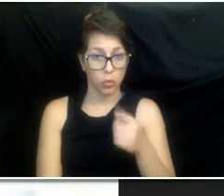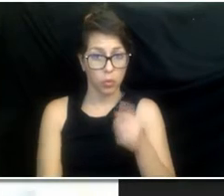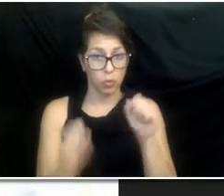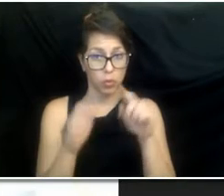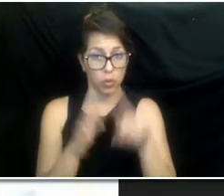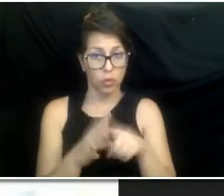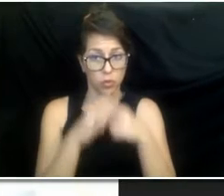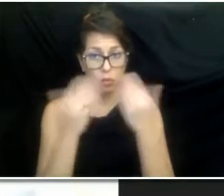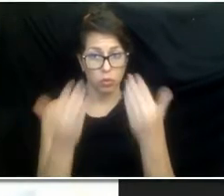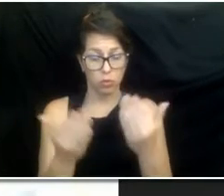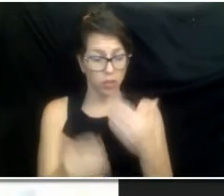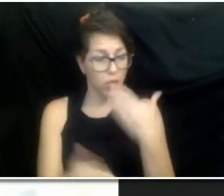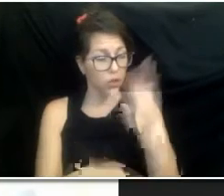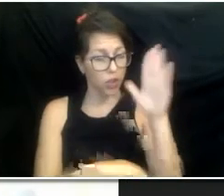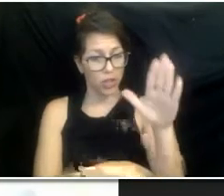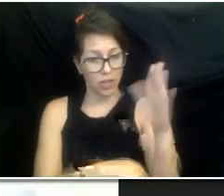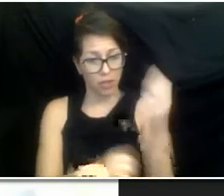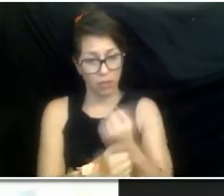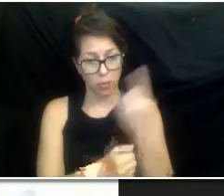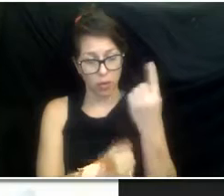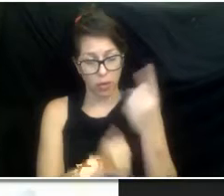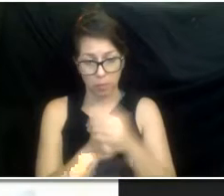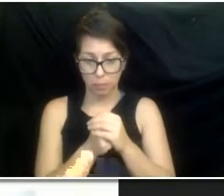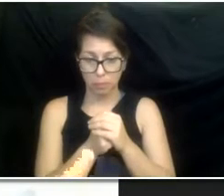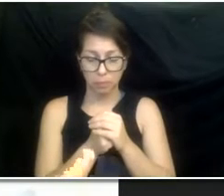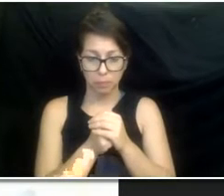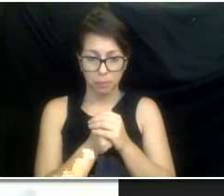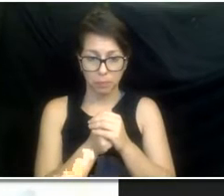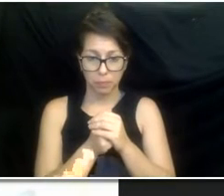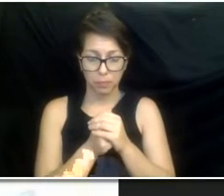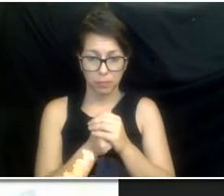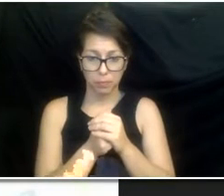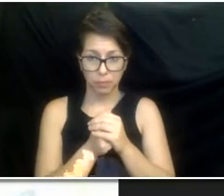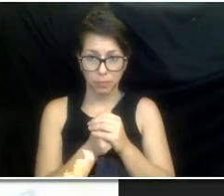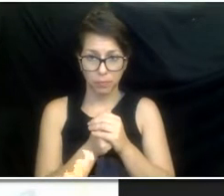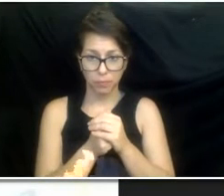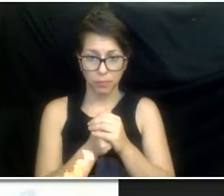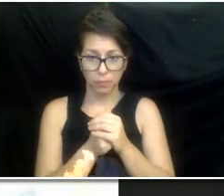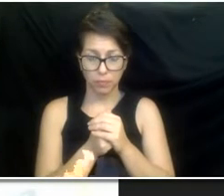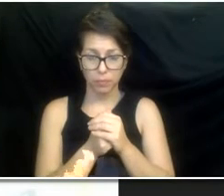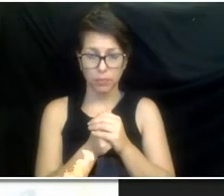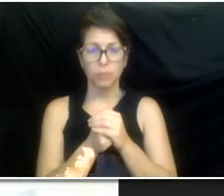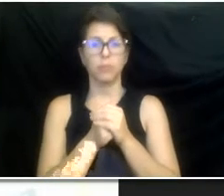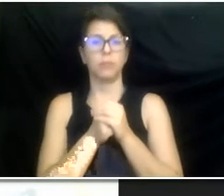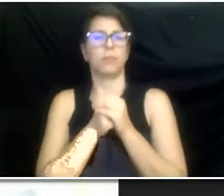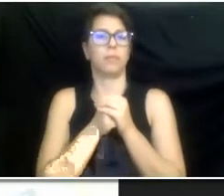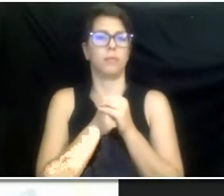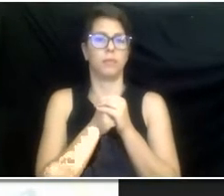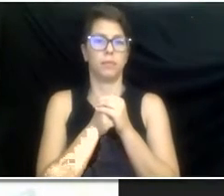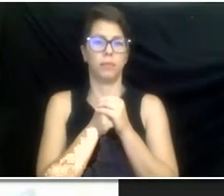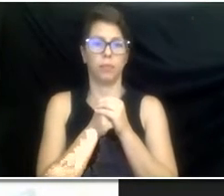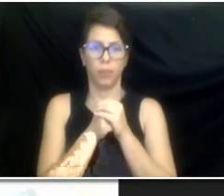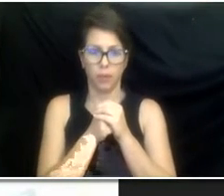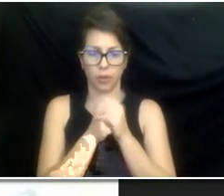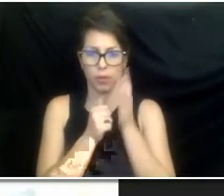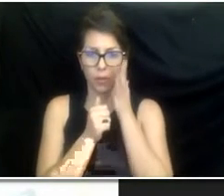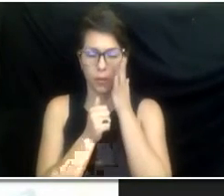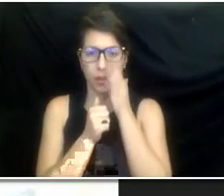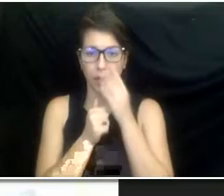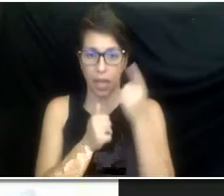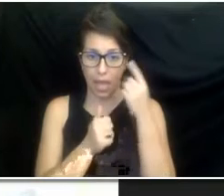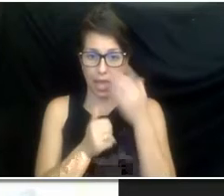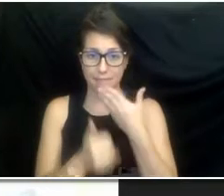to um thank speaker Johnson chair Rosenthal and chair Richard um for for